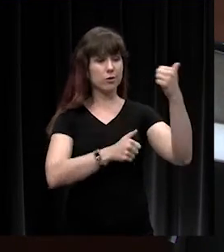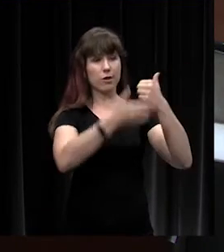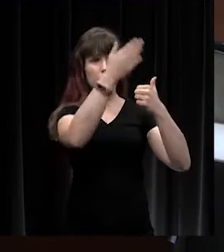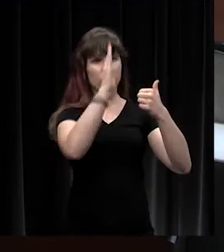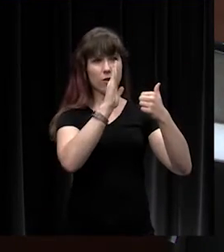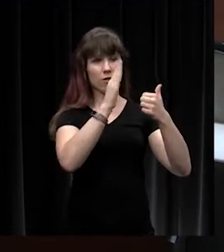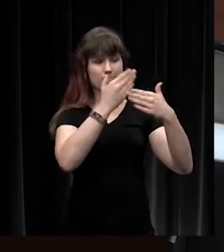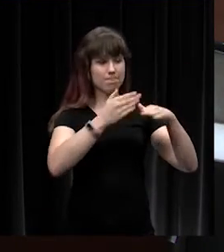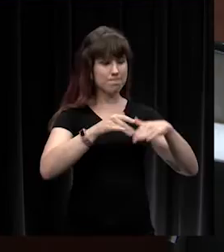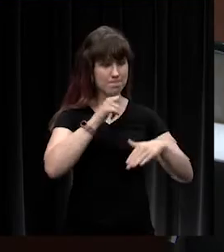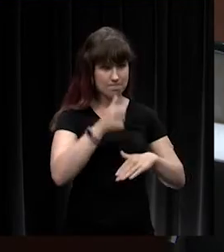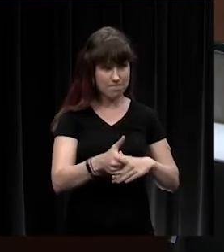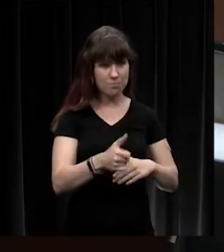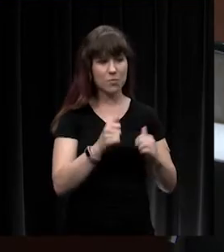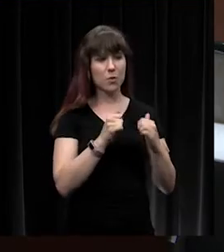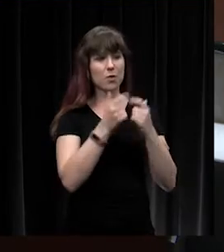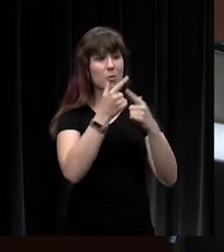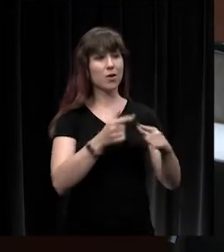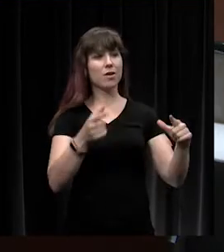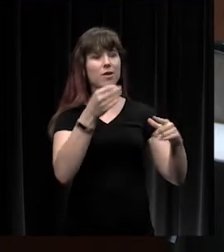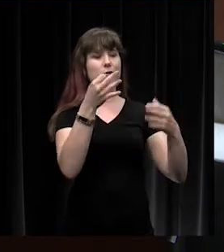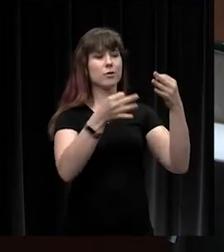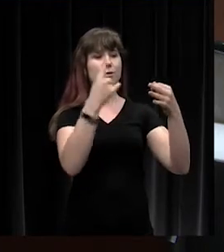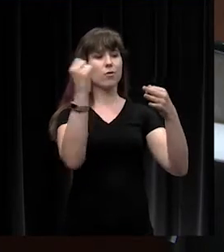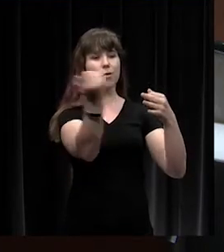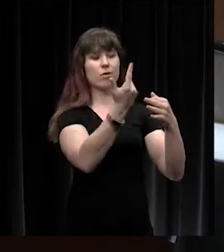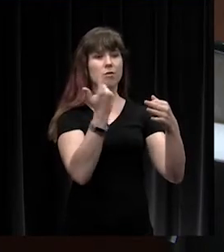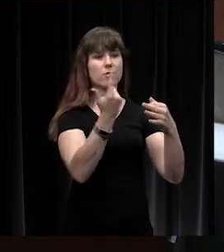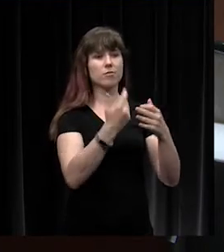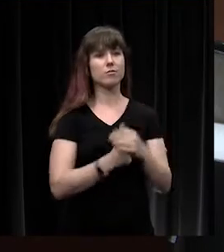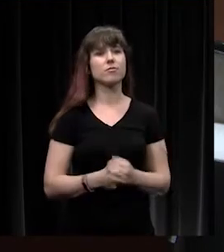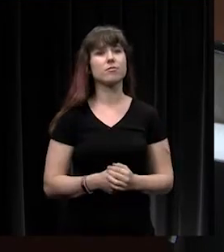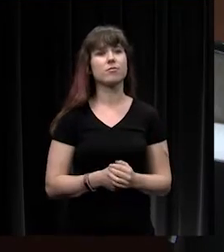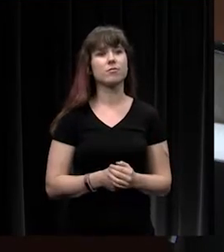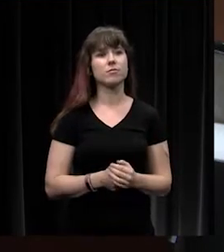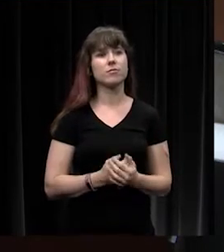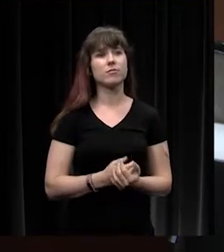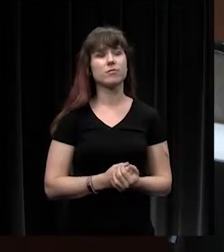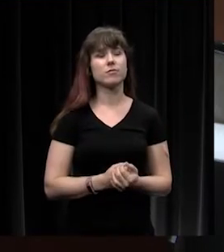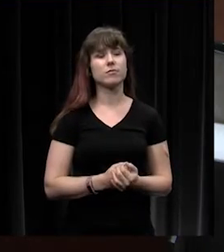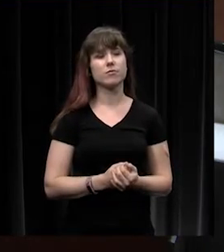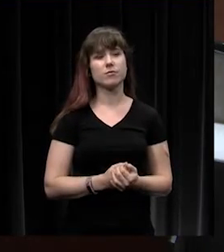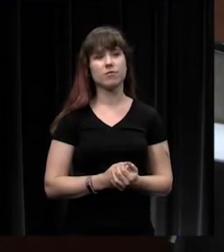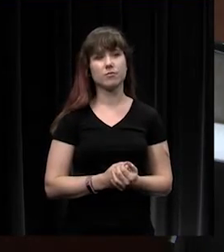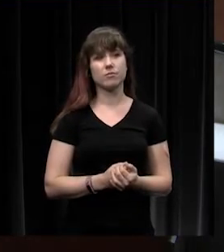God, indivisible, with liberty and justice for all.